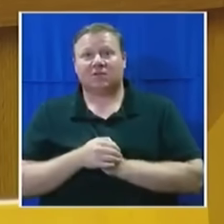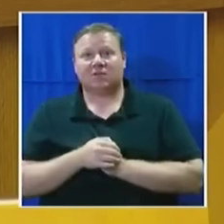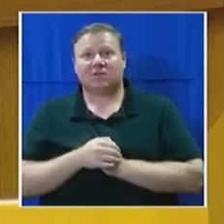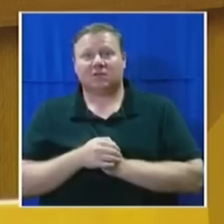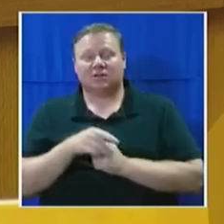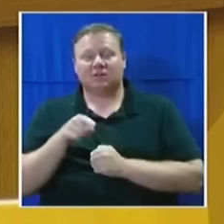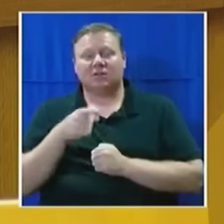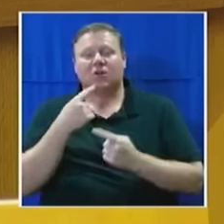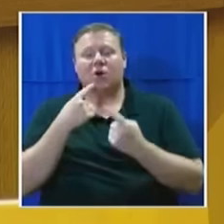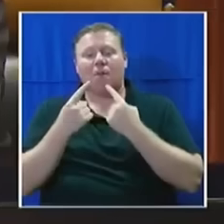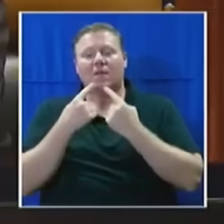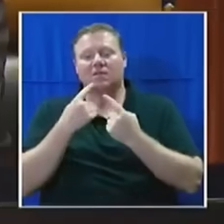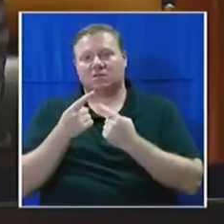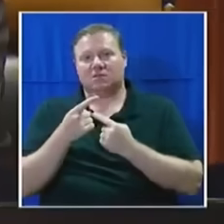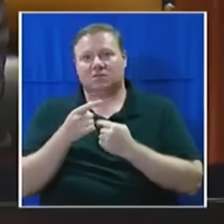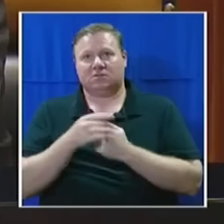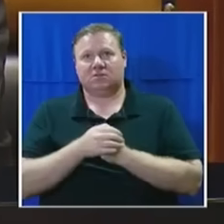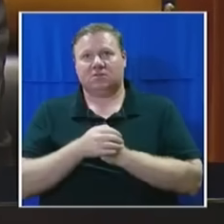comment